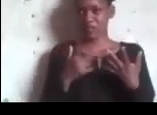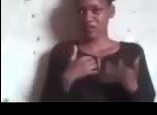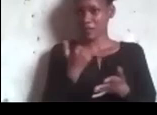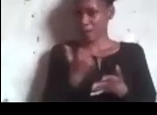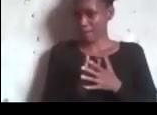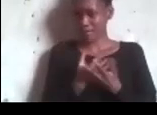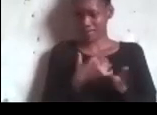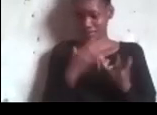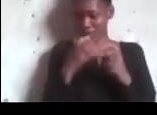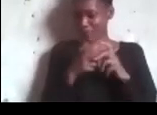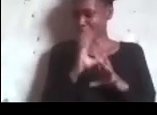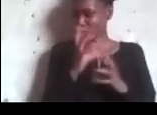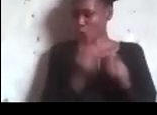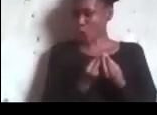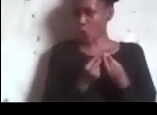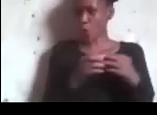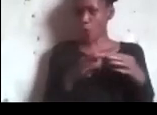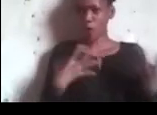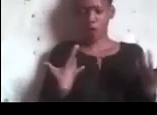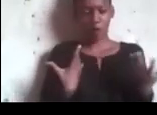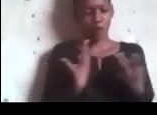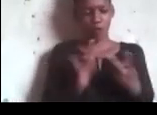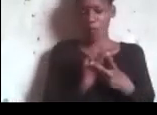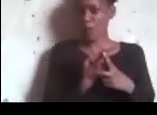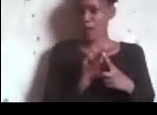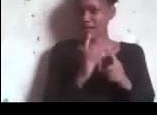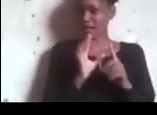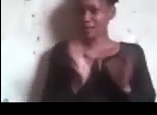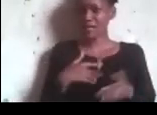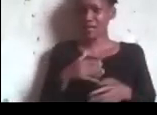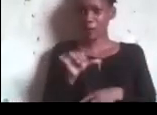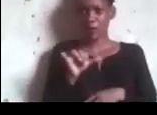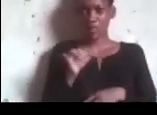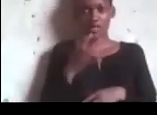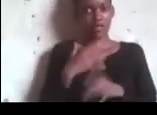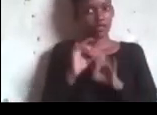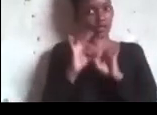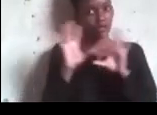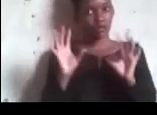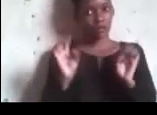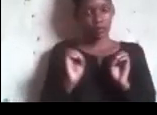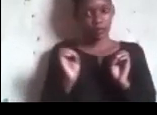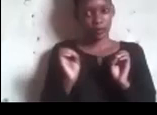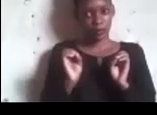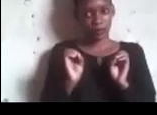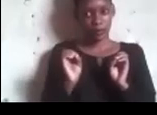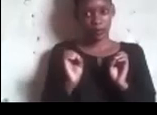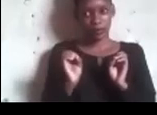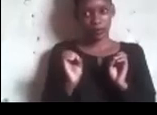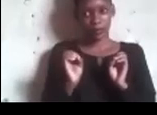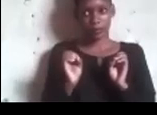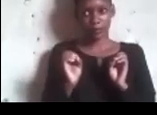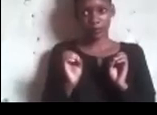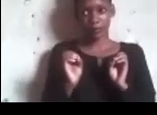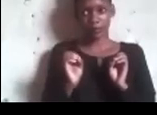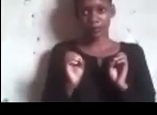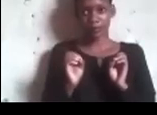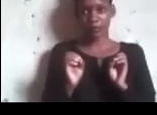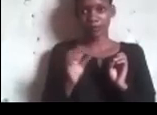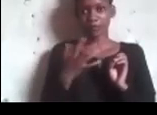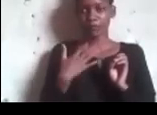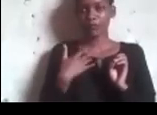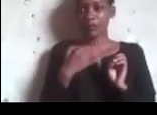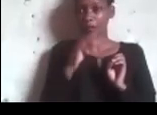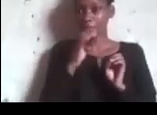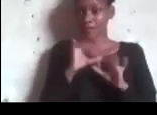whether if he consents to be identified as the father, he already acquires, or he has to, after consenting, he still has